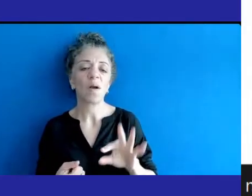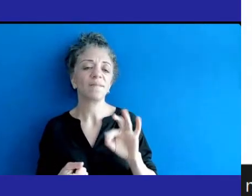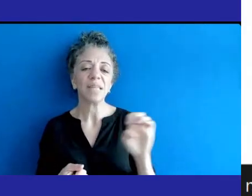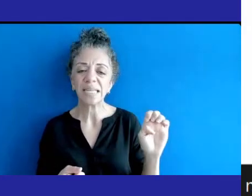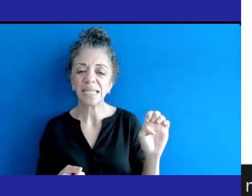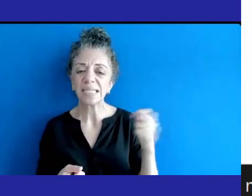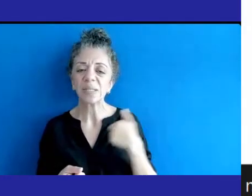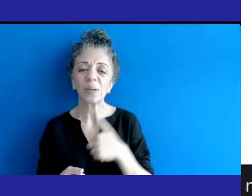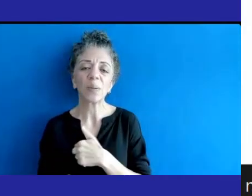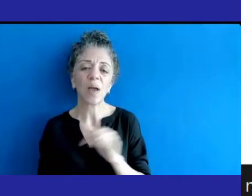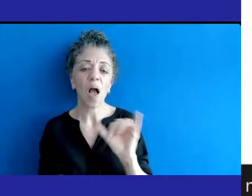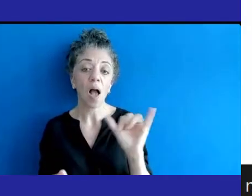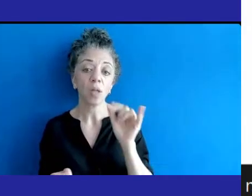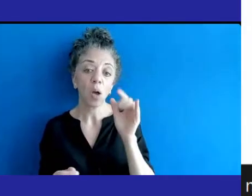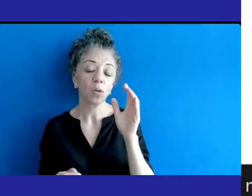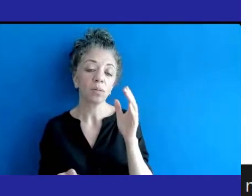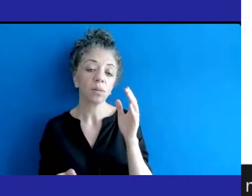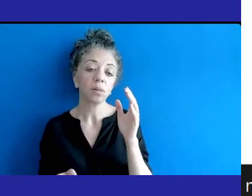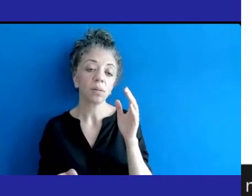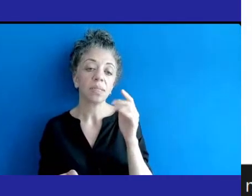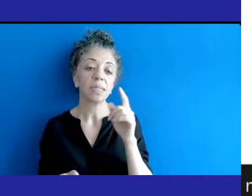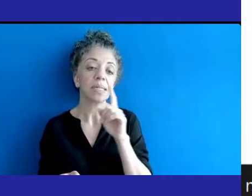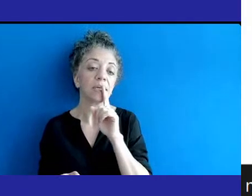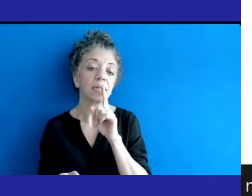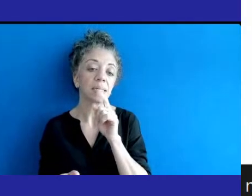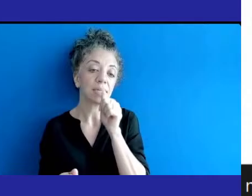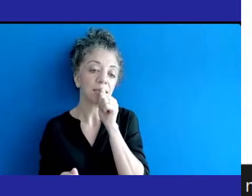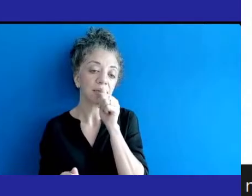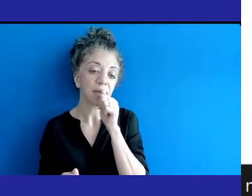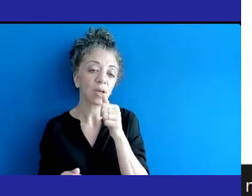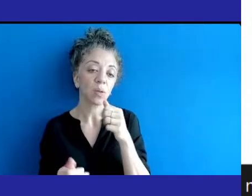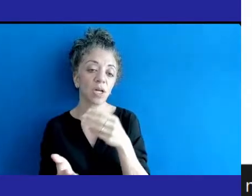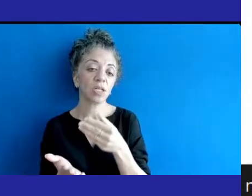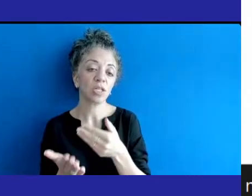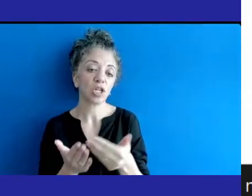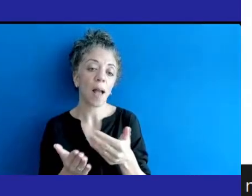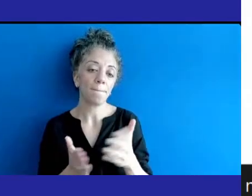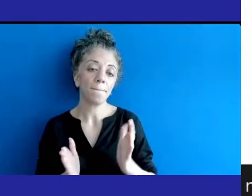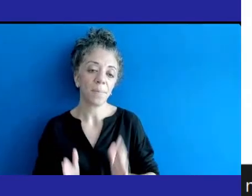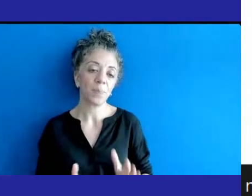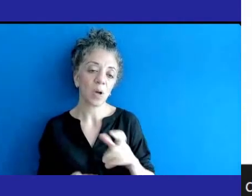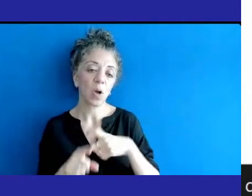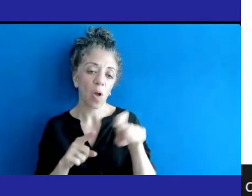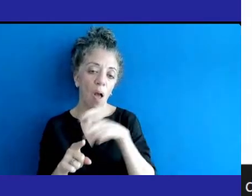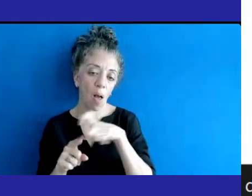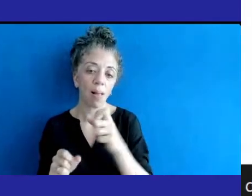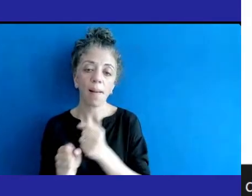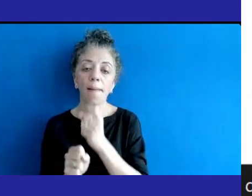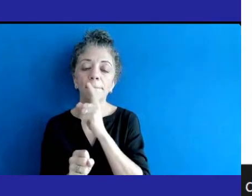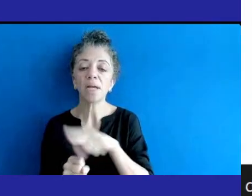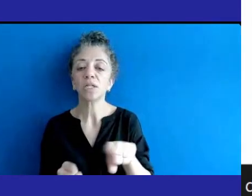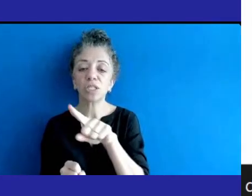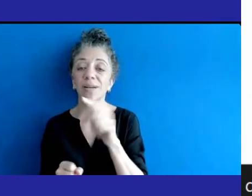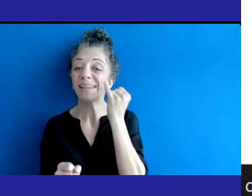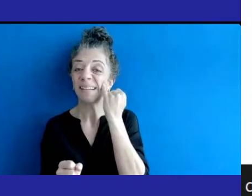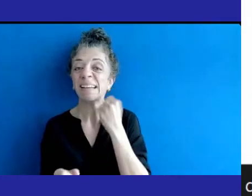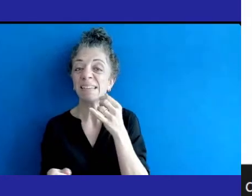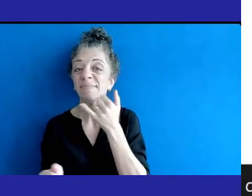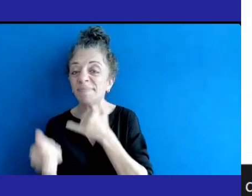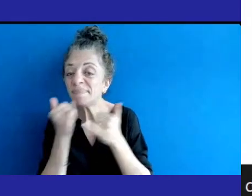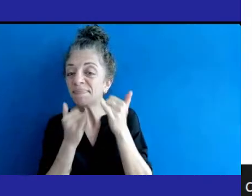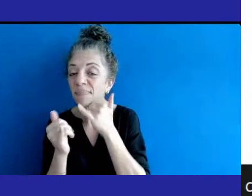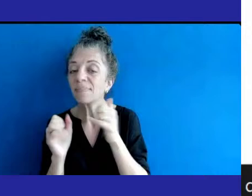in the medical, behavioral, dental spaces in order to ensure that discrepancies are identified and